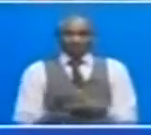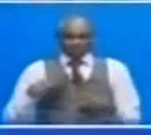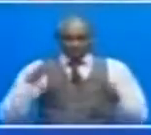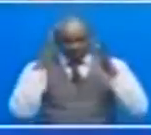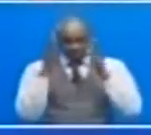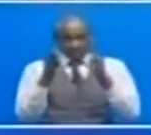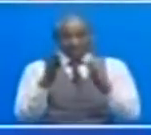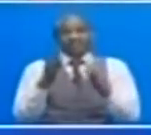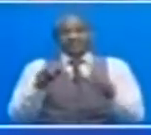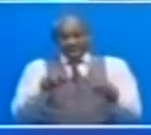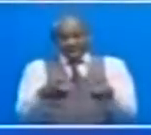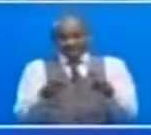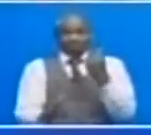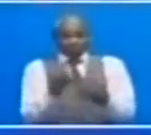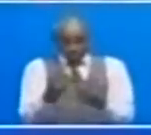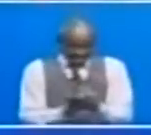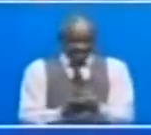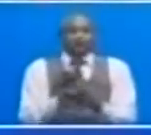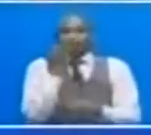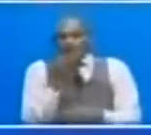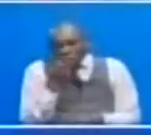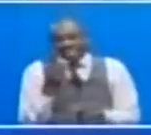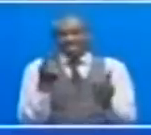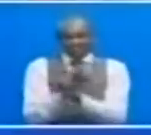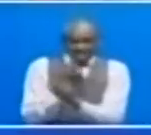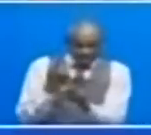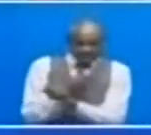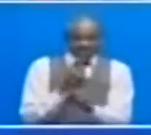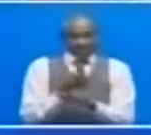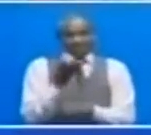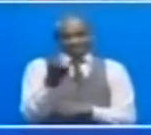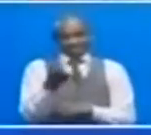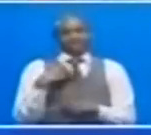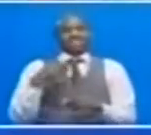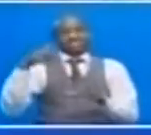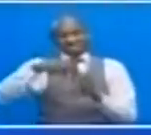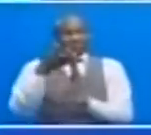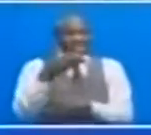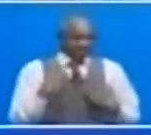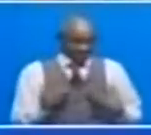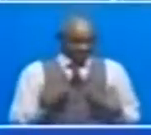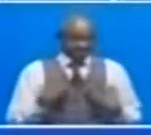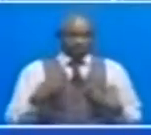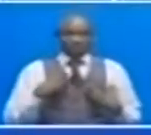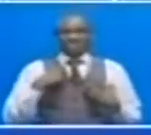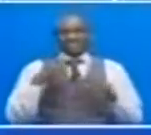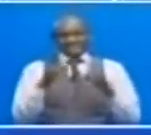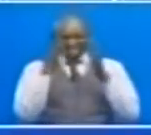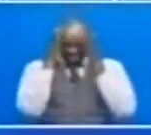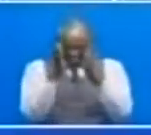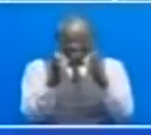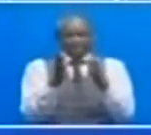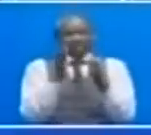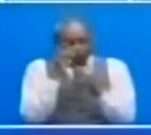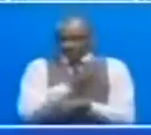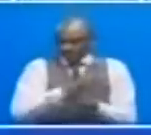focused on LPG, lubricants, the non-fuel, all the restaurants you see in our service stations. So we stayed keen to focus